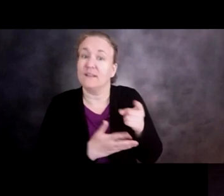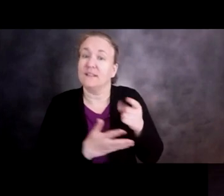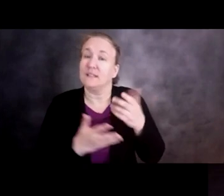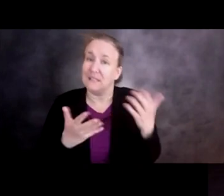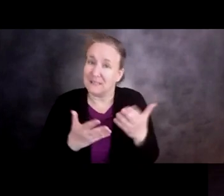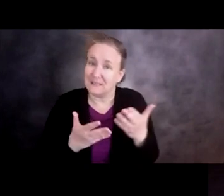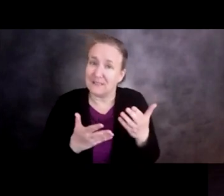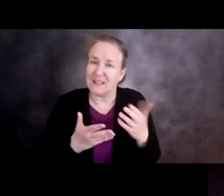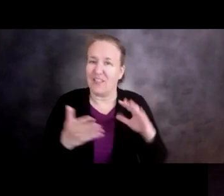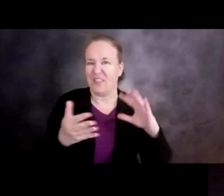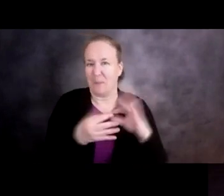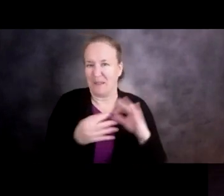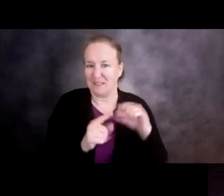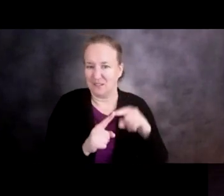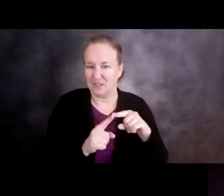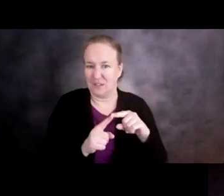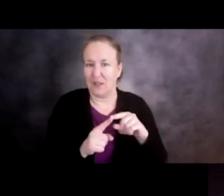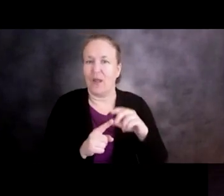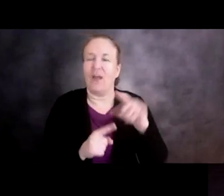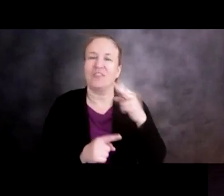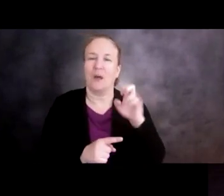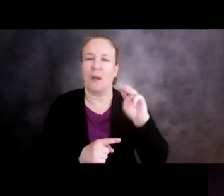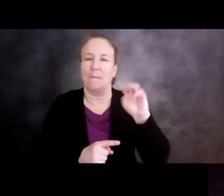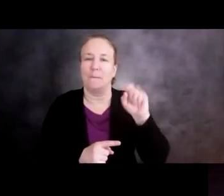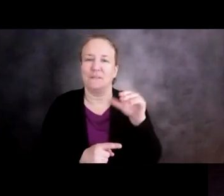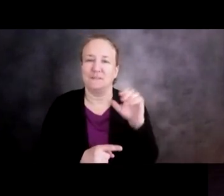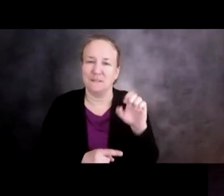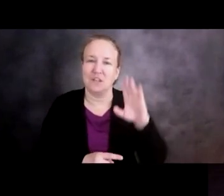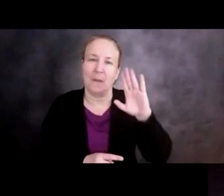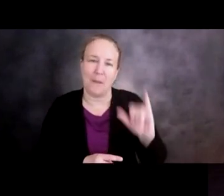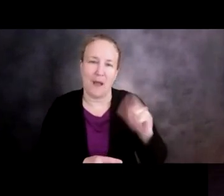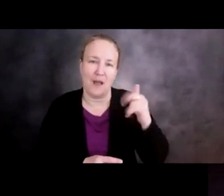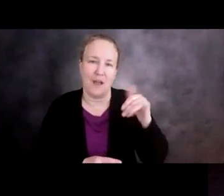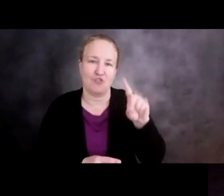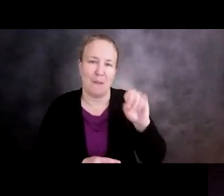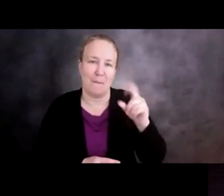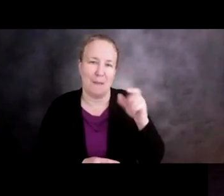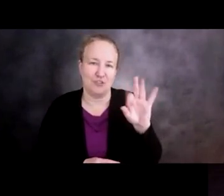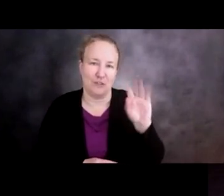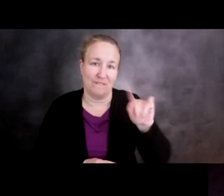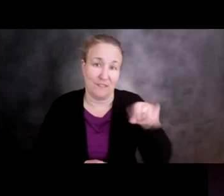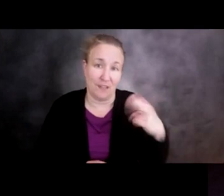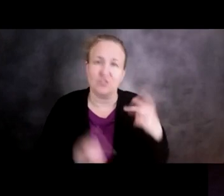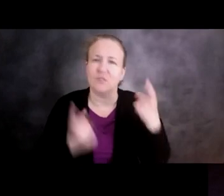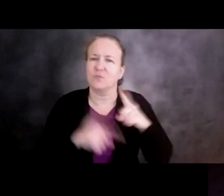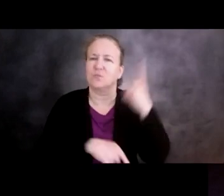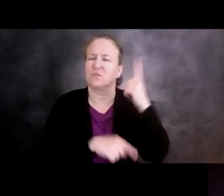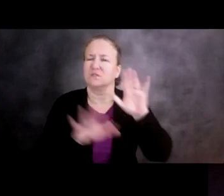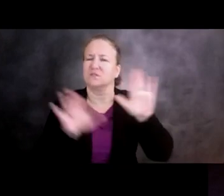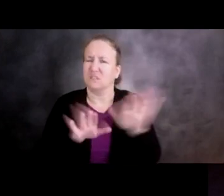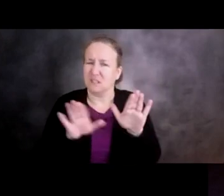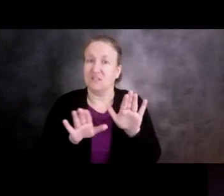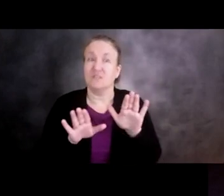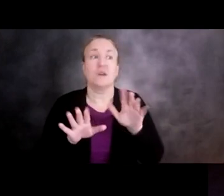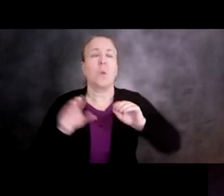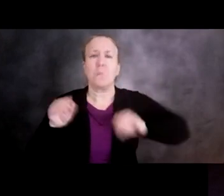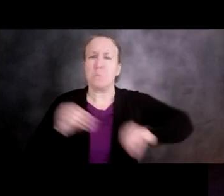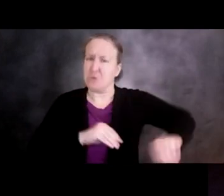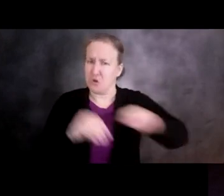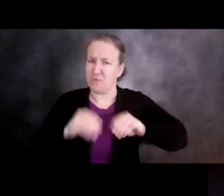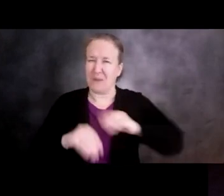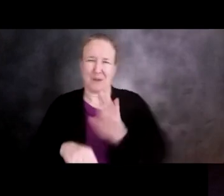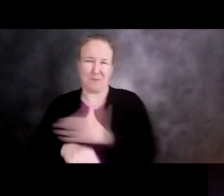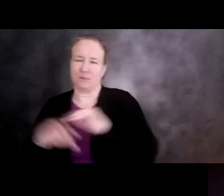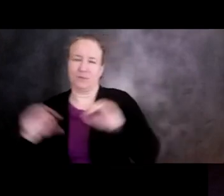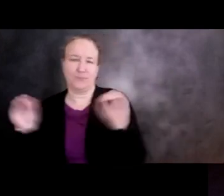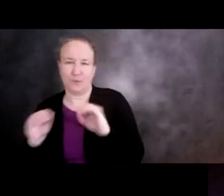is The Message by Grandmaster Flash and the Furious Five. We were rehearsing one Sunday. We had movement and no music. I said, I'm going to just put on